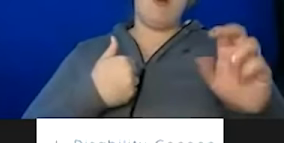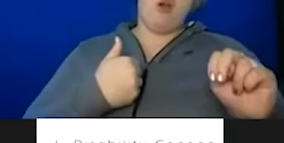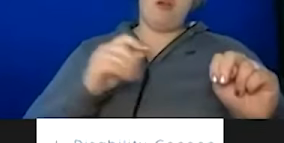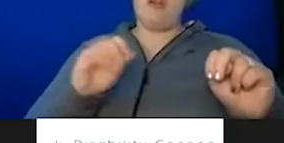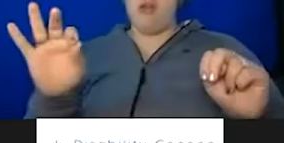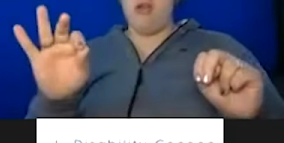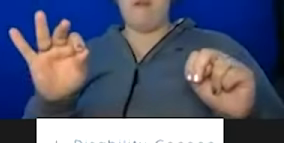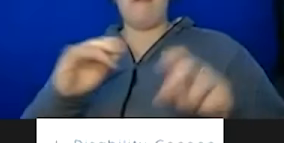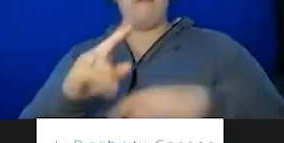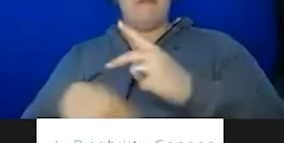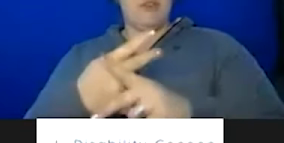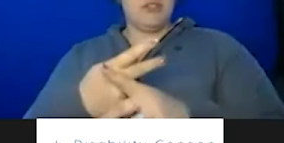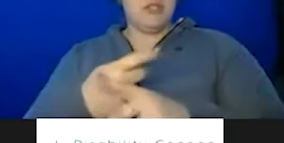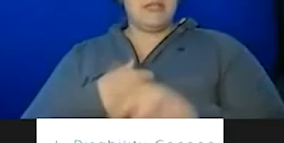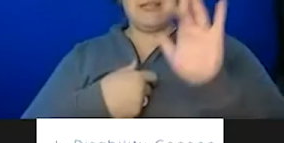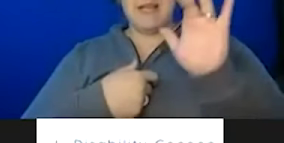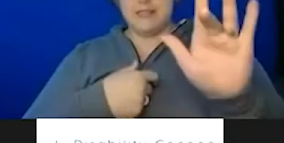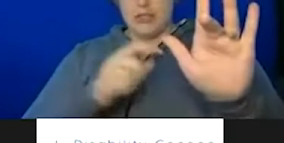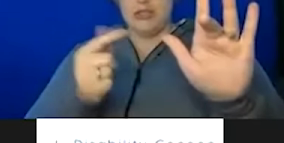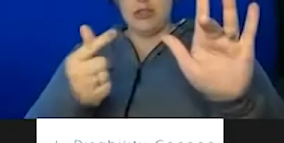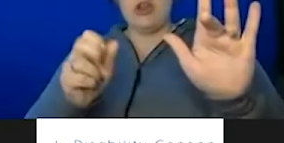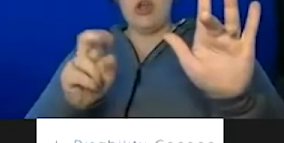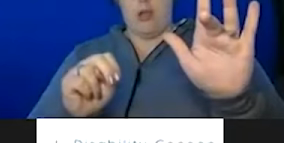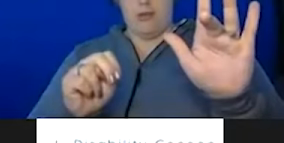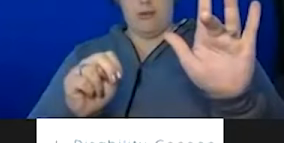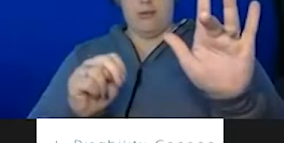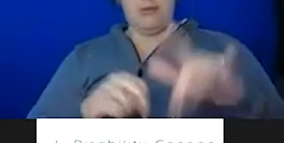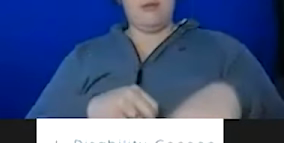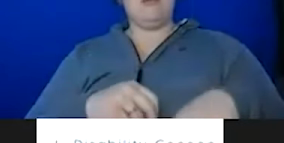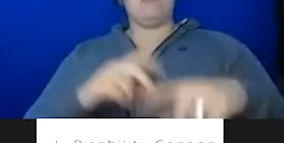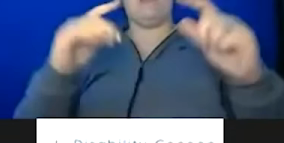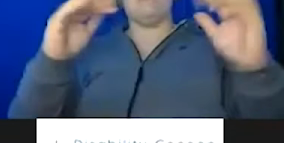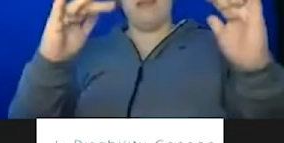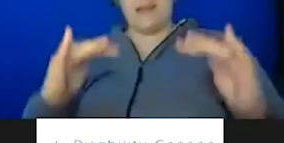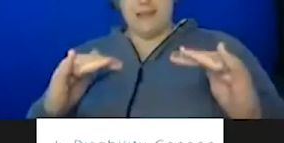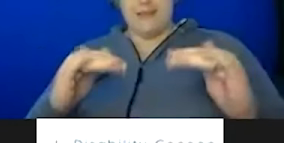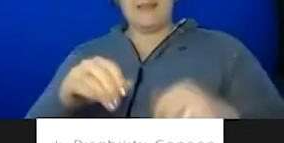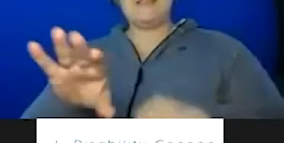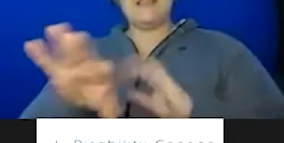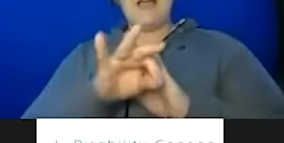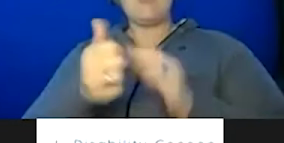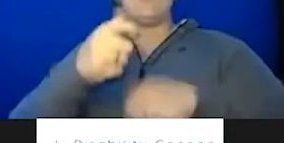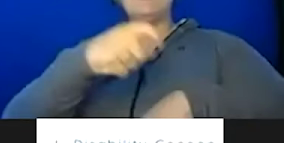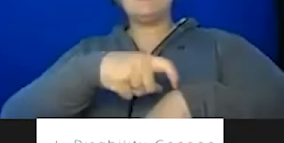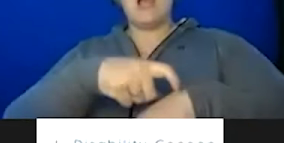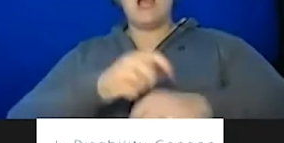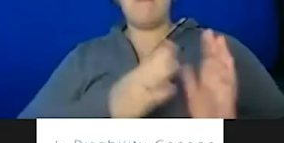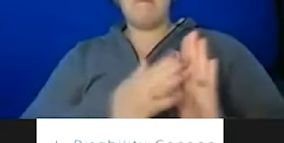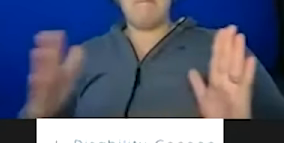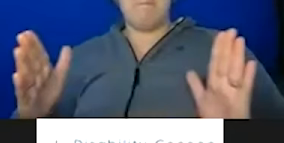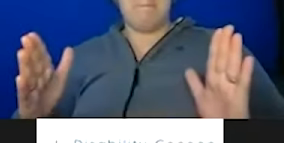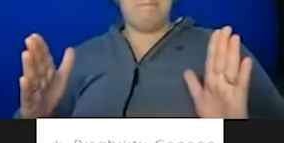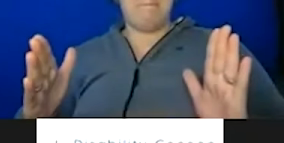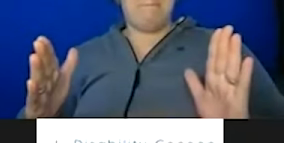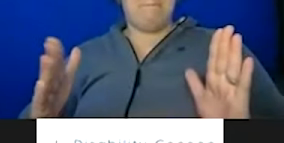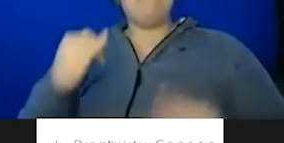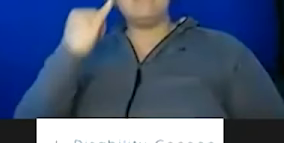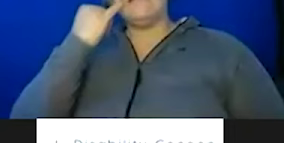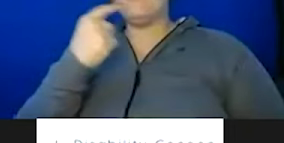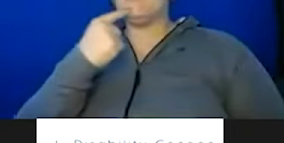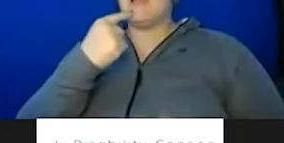it to say turn on. And then we're going to go ahead and select the time frame. So let's say that we want it to turn on at 5